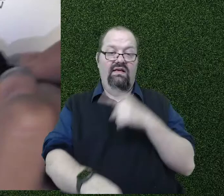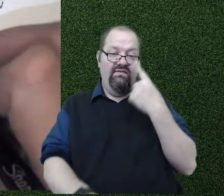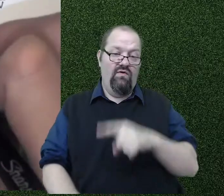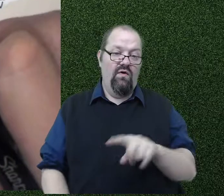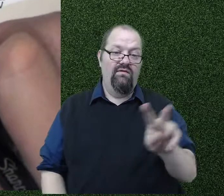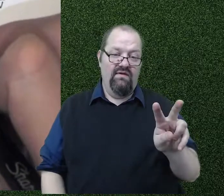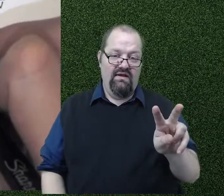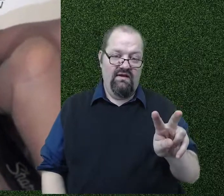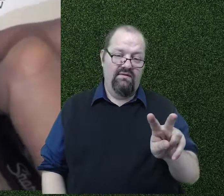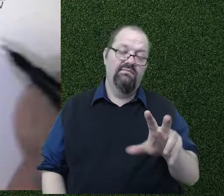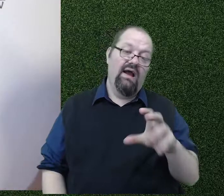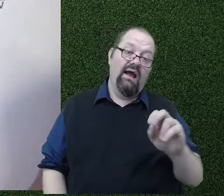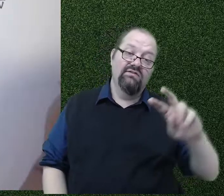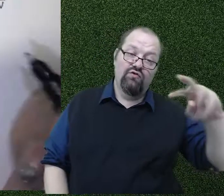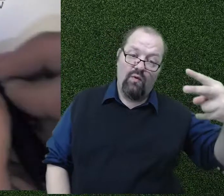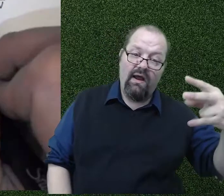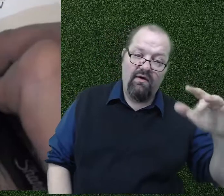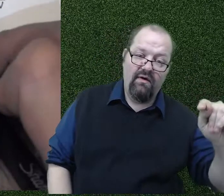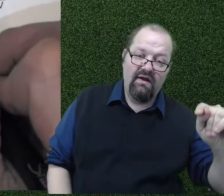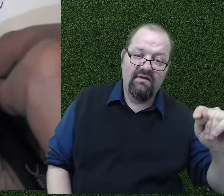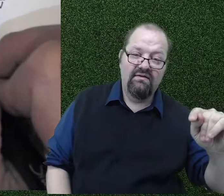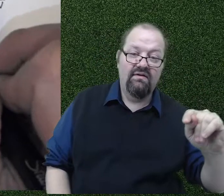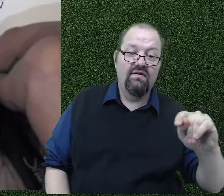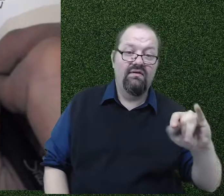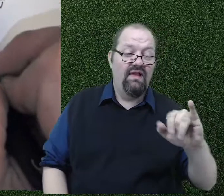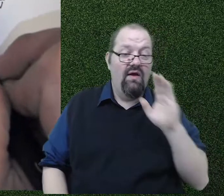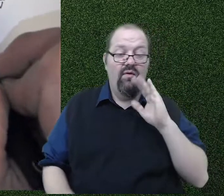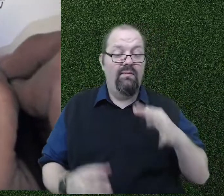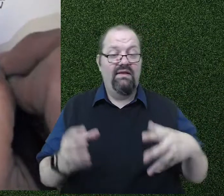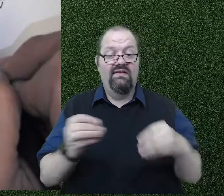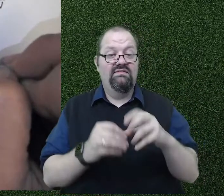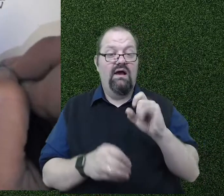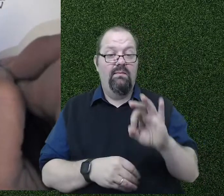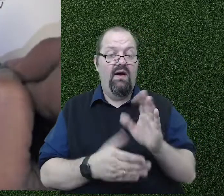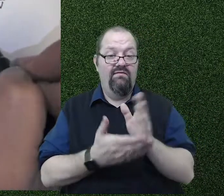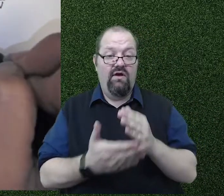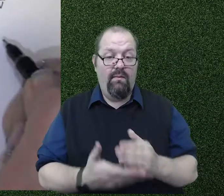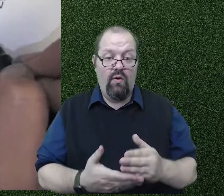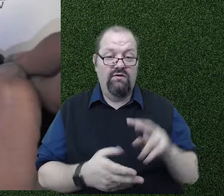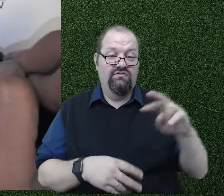and actually square it. So that's just going to be the sum of the components squared.